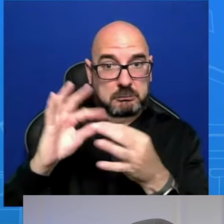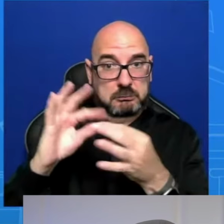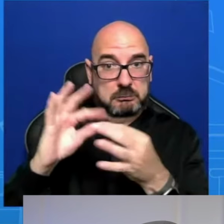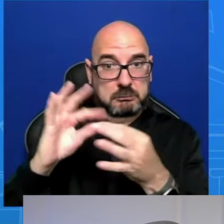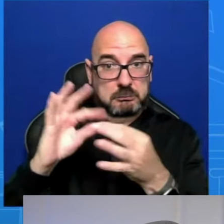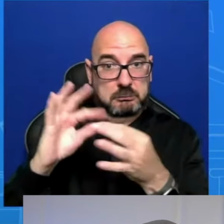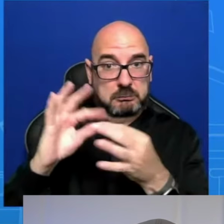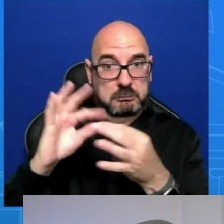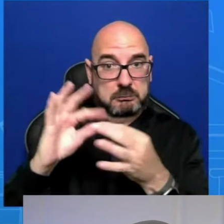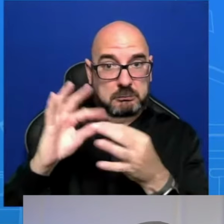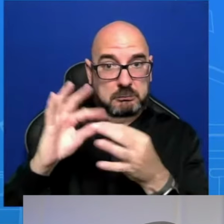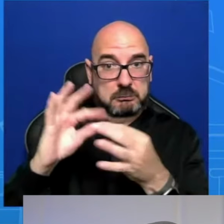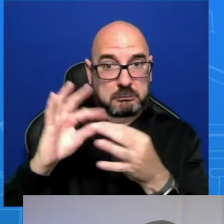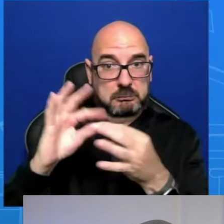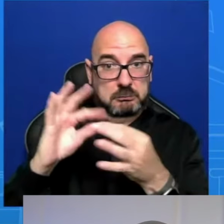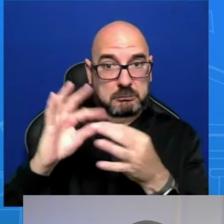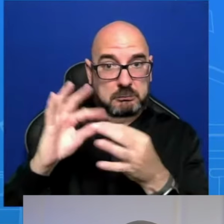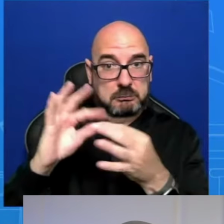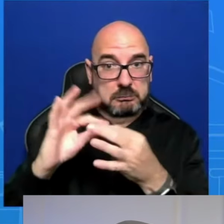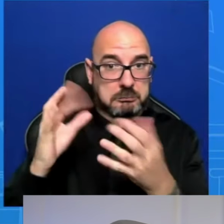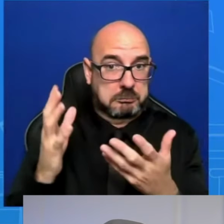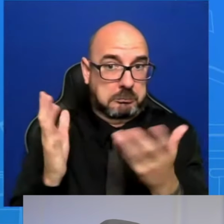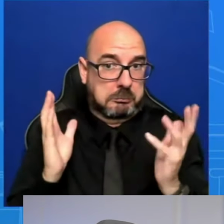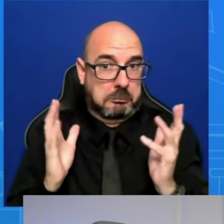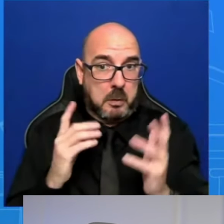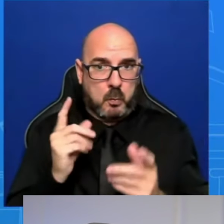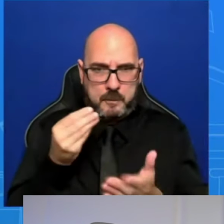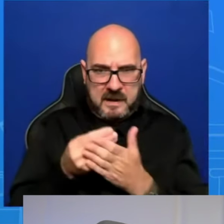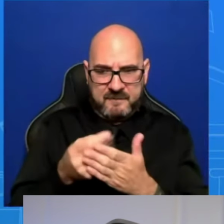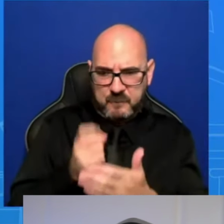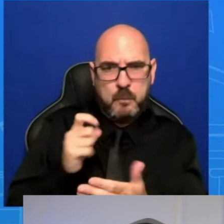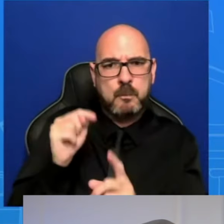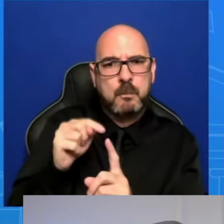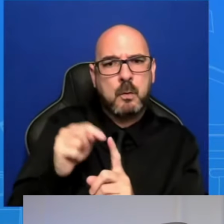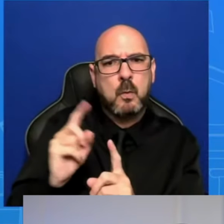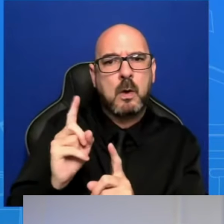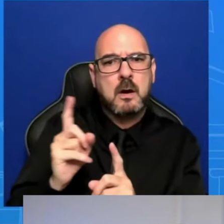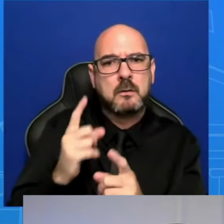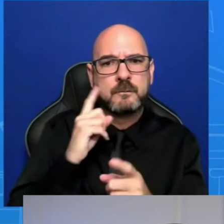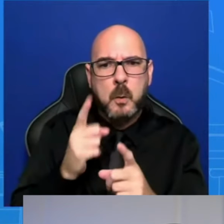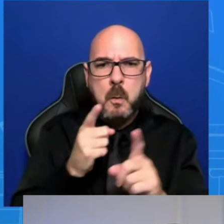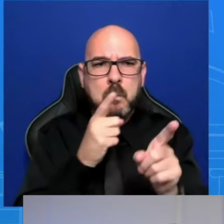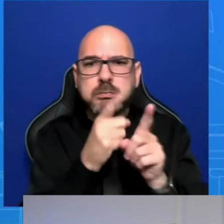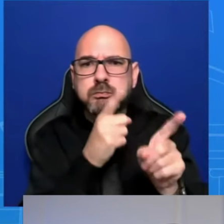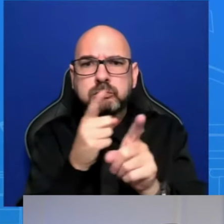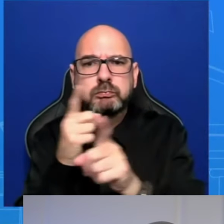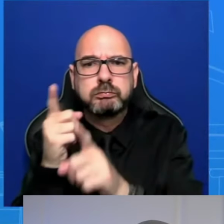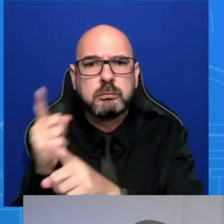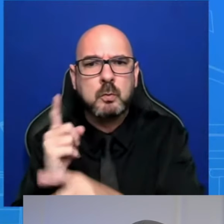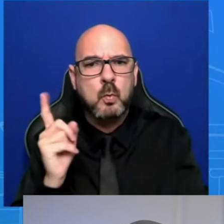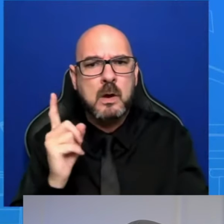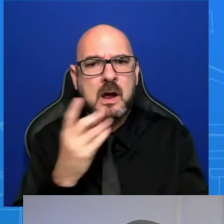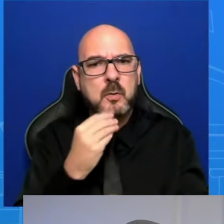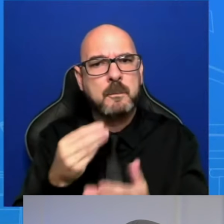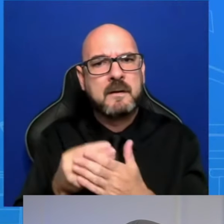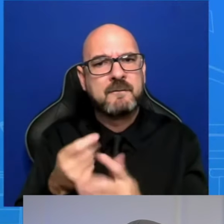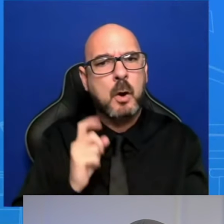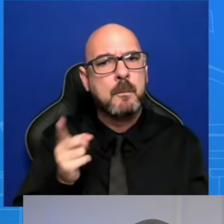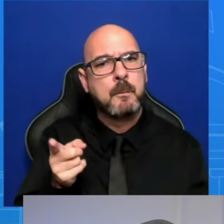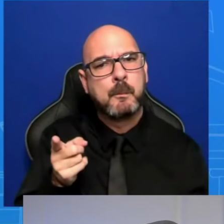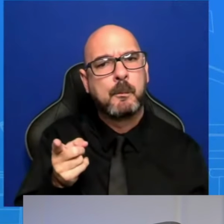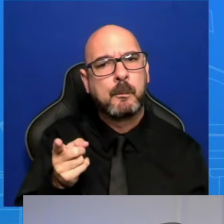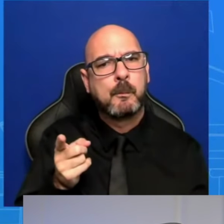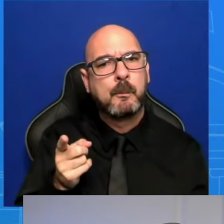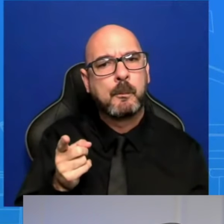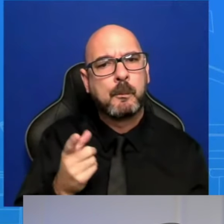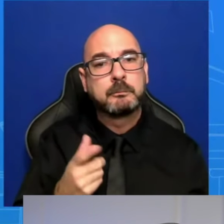But great question nonetheless. Let's see this knucklehead try to answer this one. I'm betting if they're sitting in Tehran, they're taking it seriously when President Biden